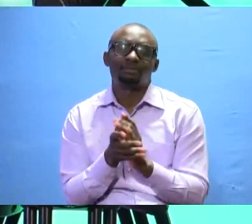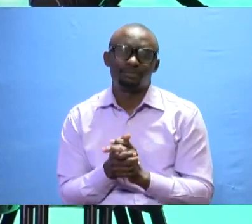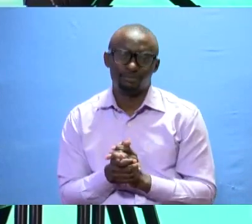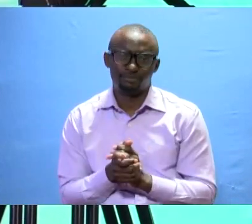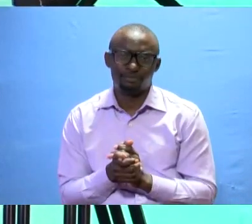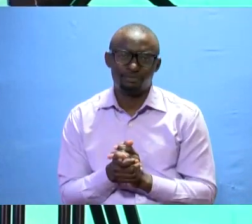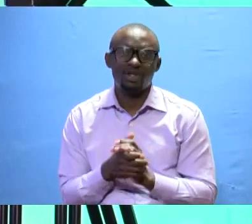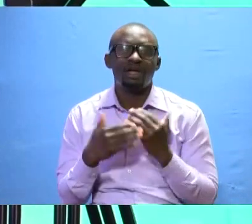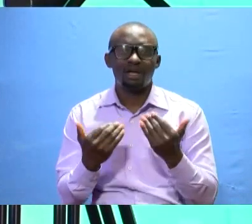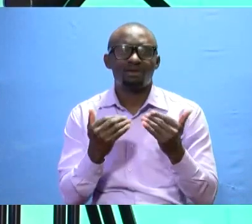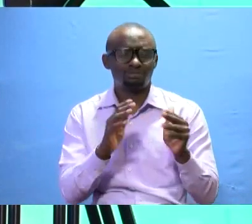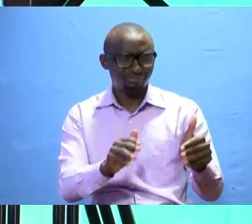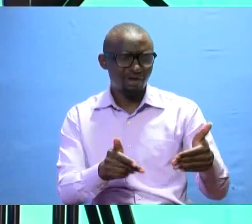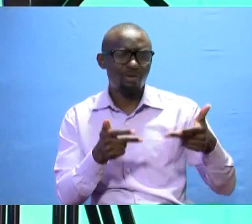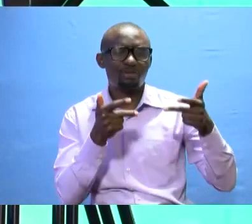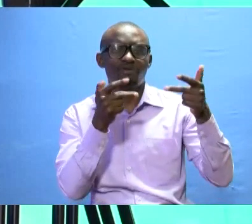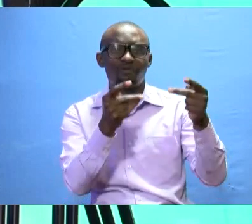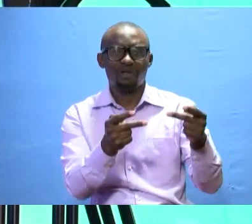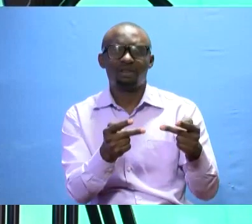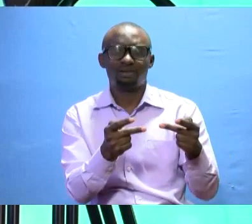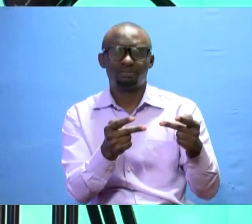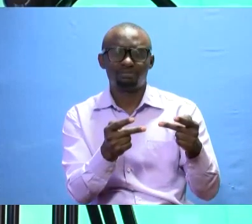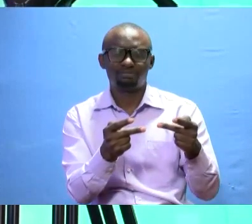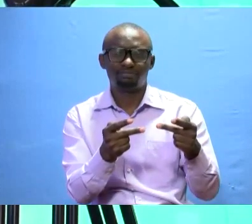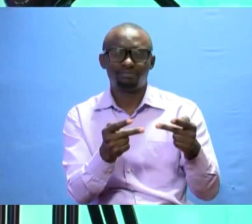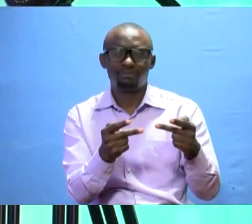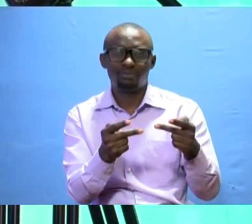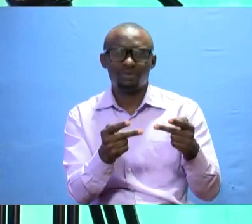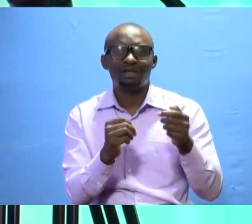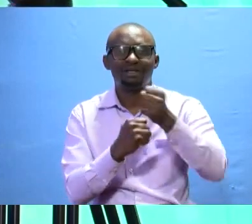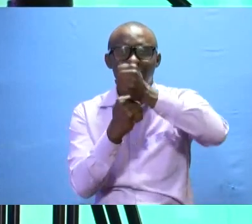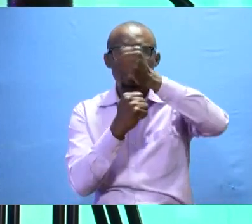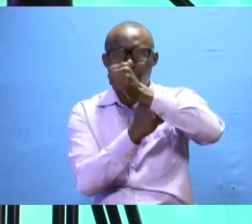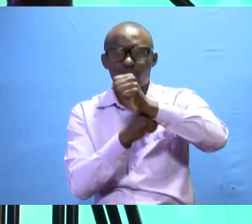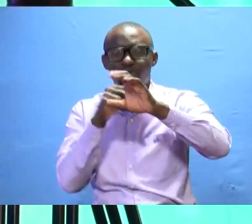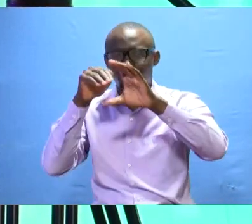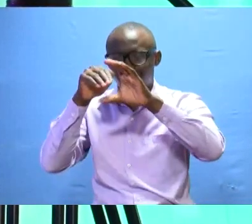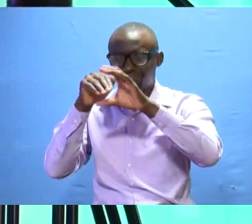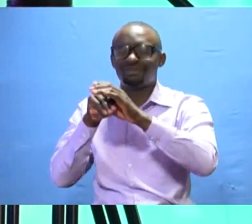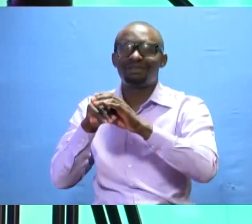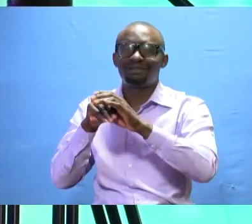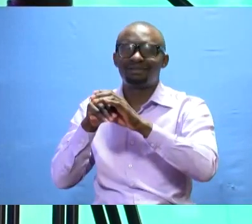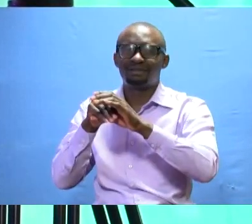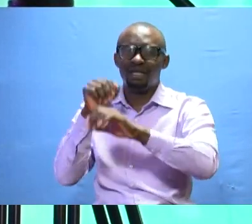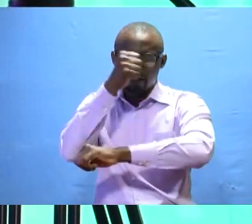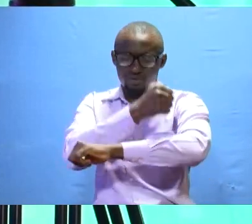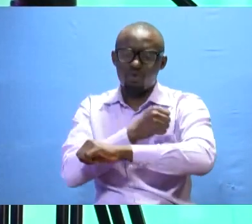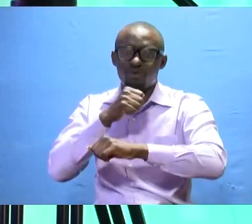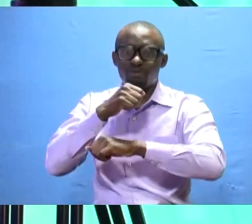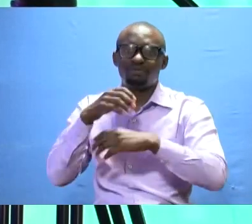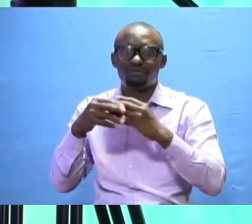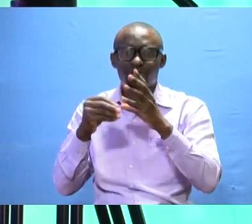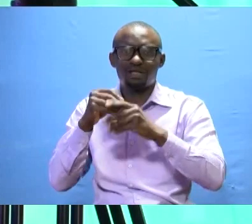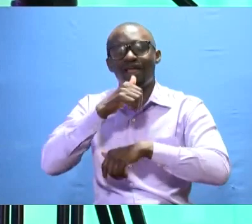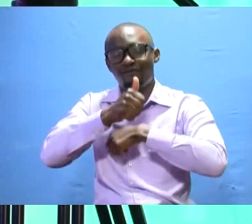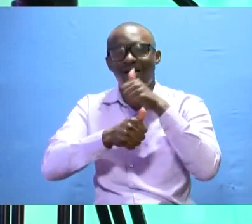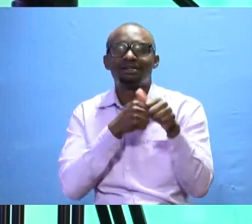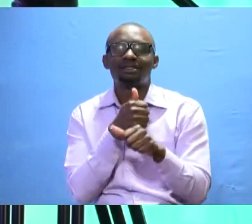within and without the country. As a member of the School of Creative and Performing Arts, Film and Media Studies, you